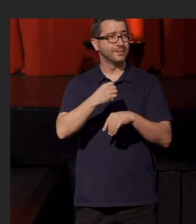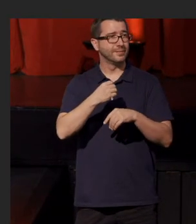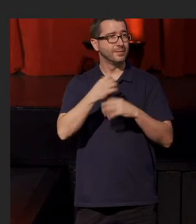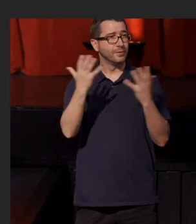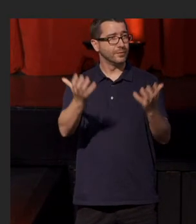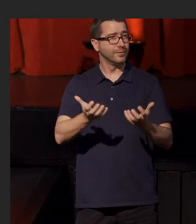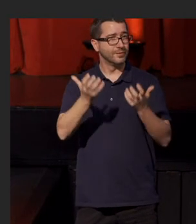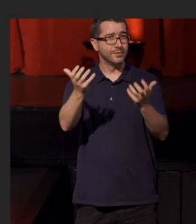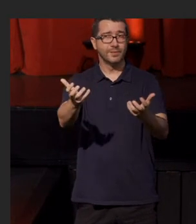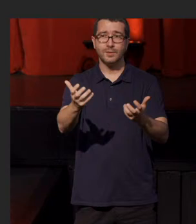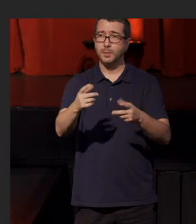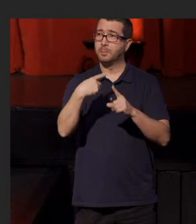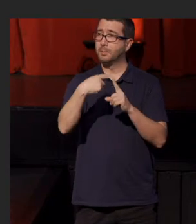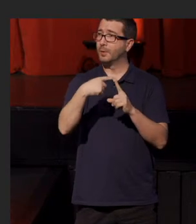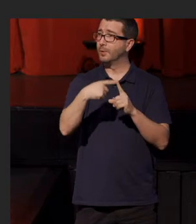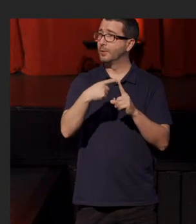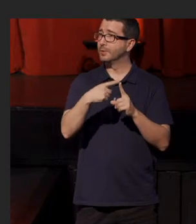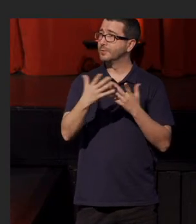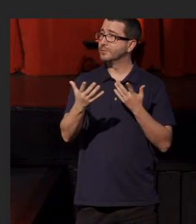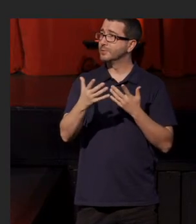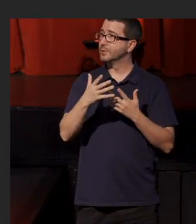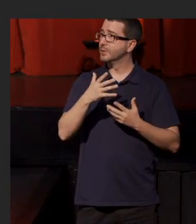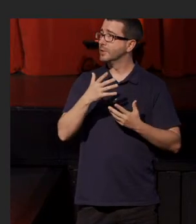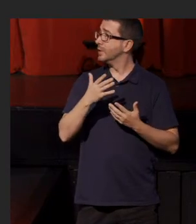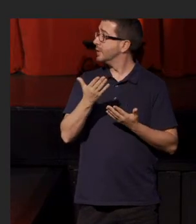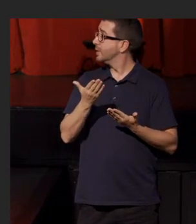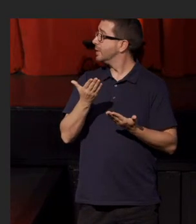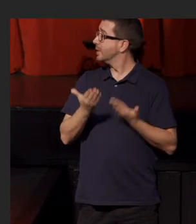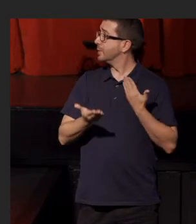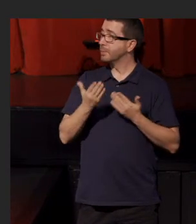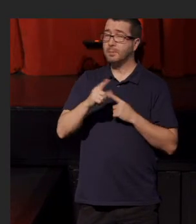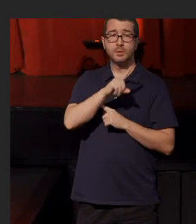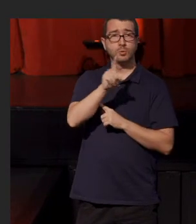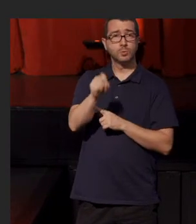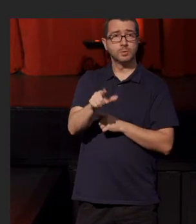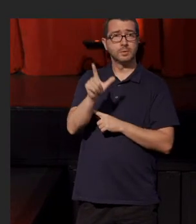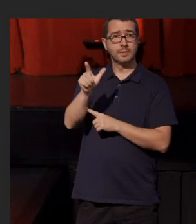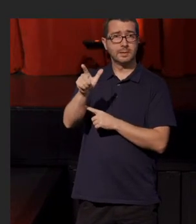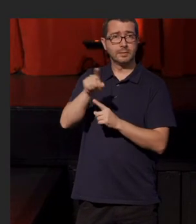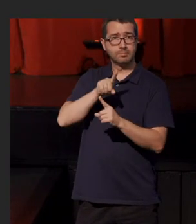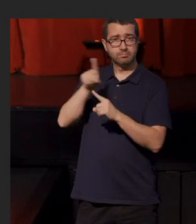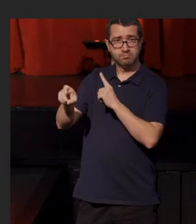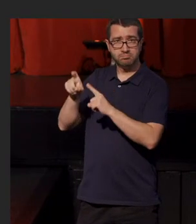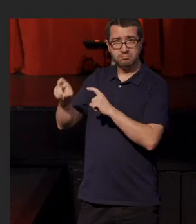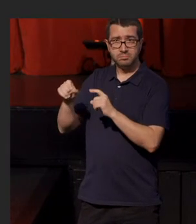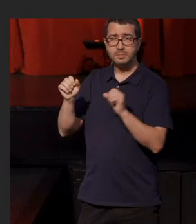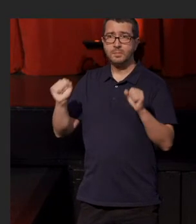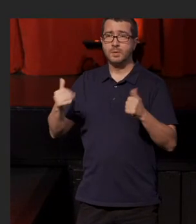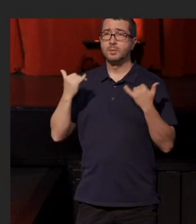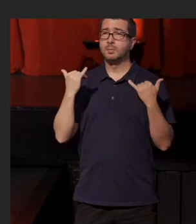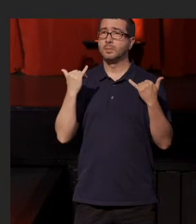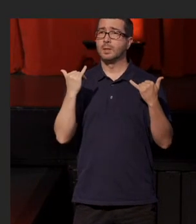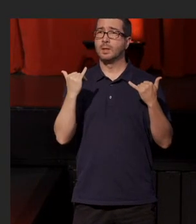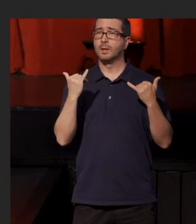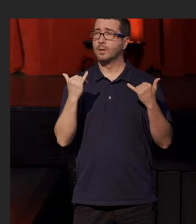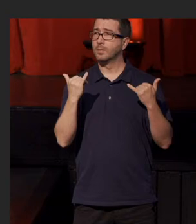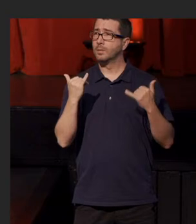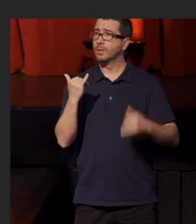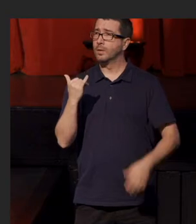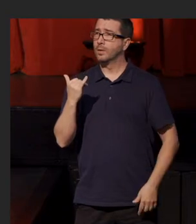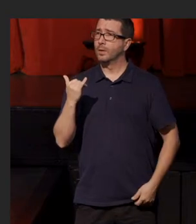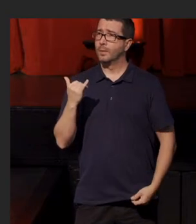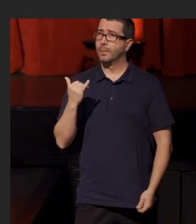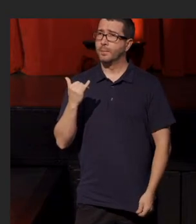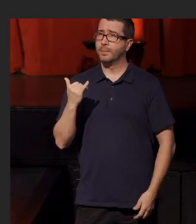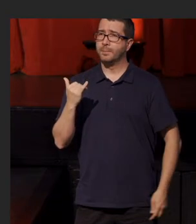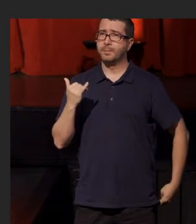keep in mind of questions that you may want to put to our panel a little bit later on in the discussion. But I want to turn to the opaque nature